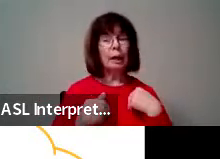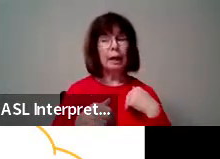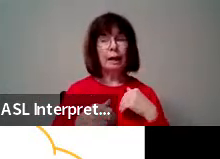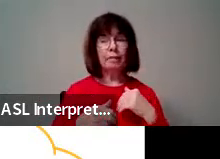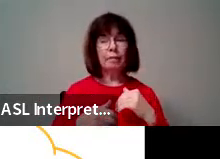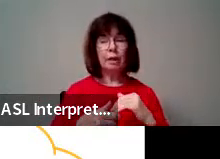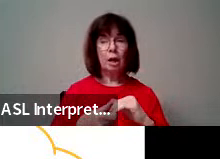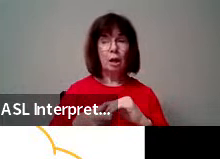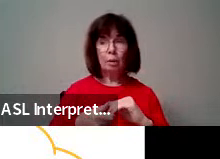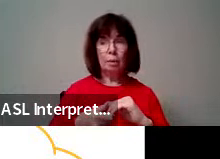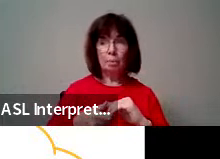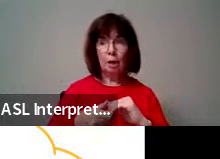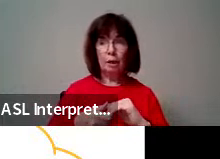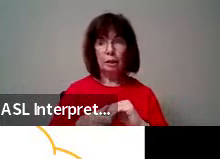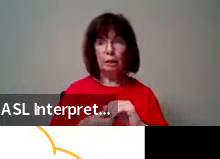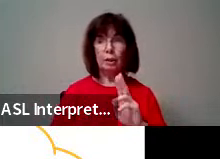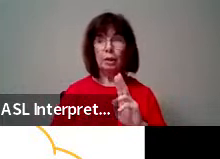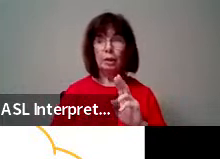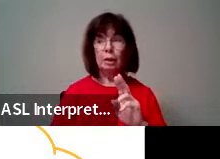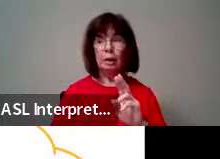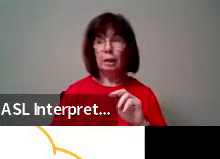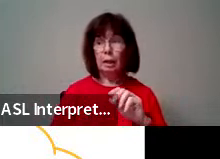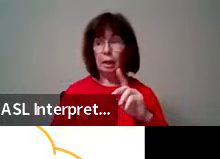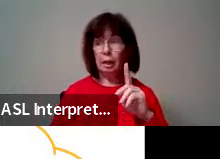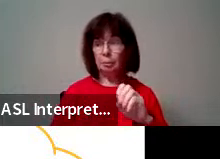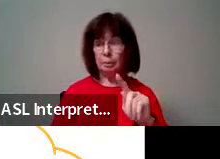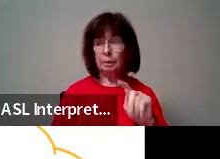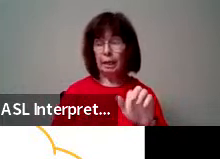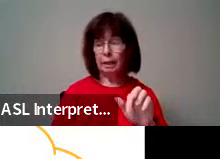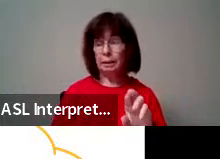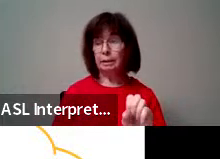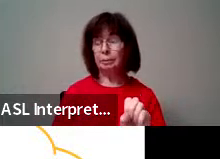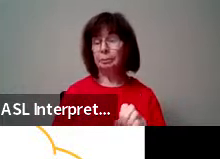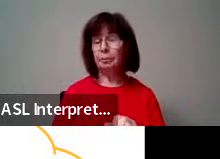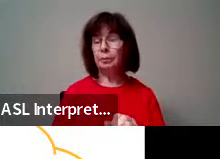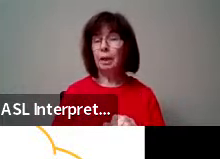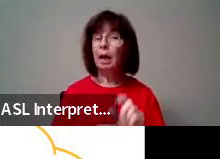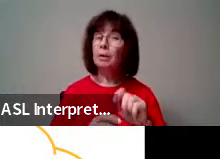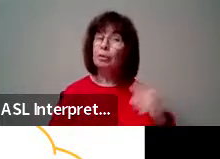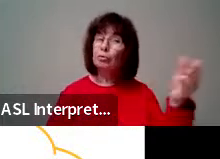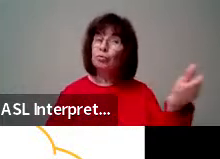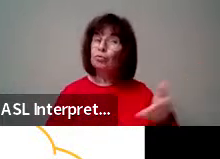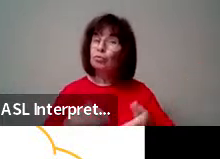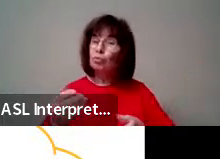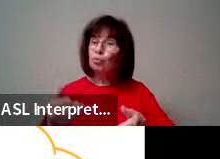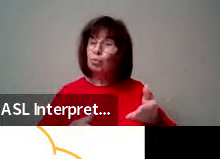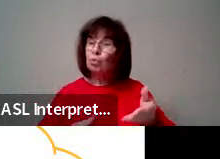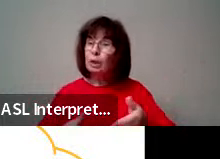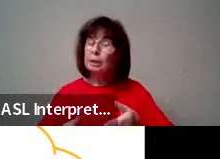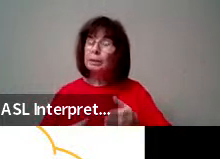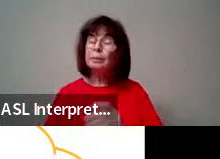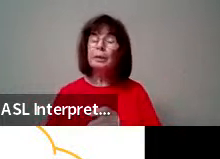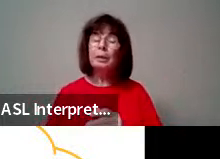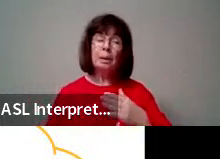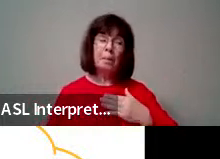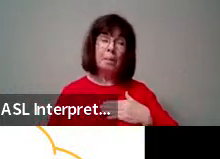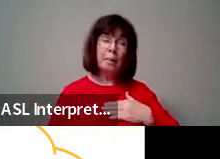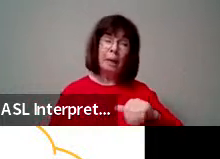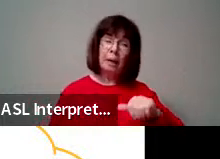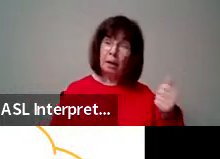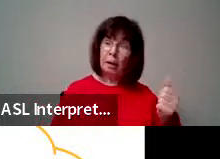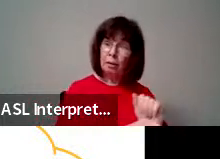updates. I want to also extend welcome on behalf of my